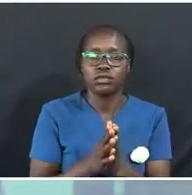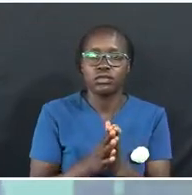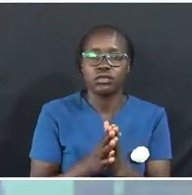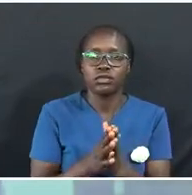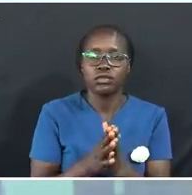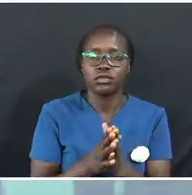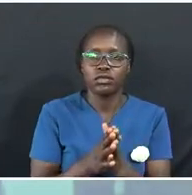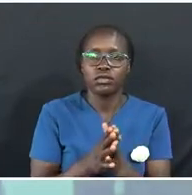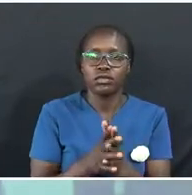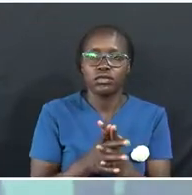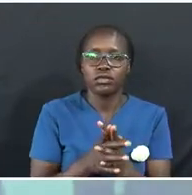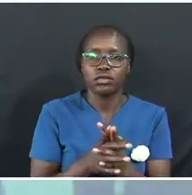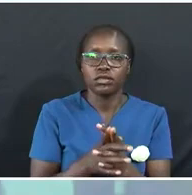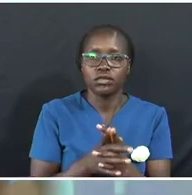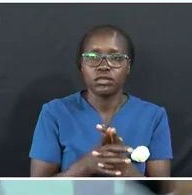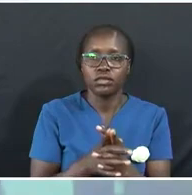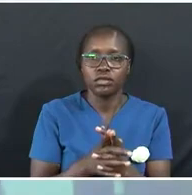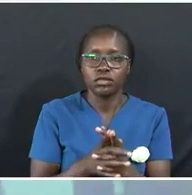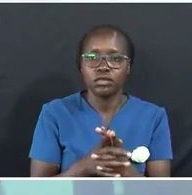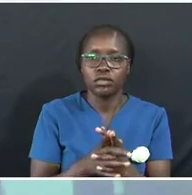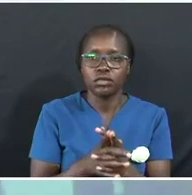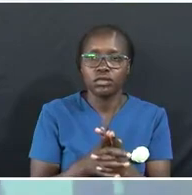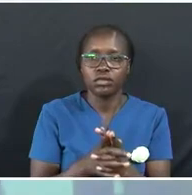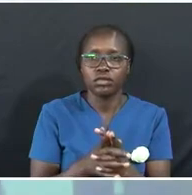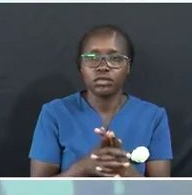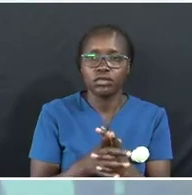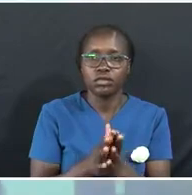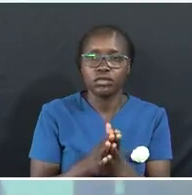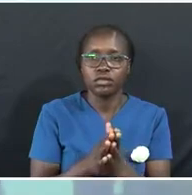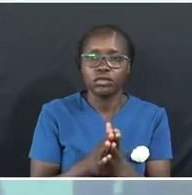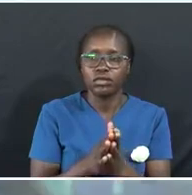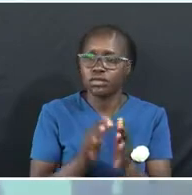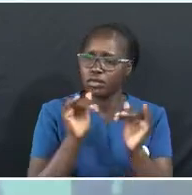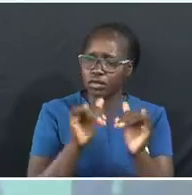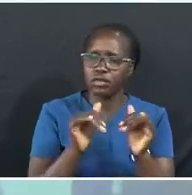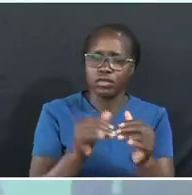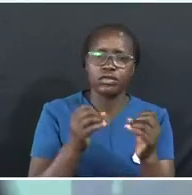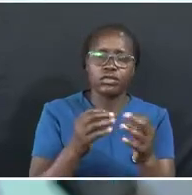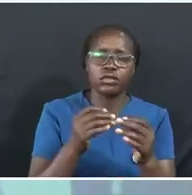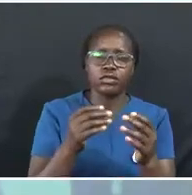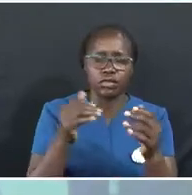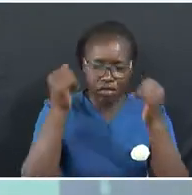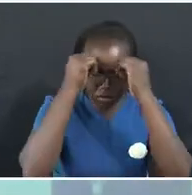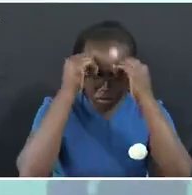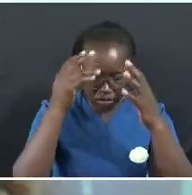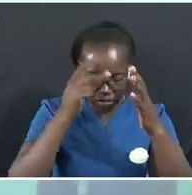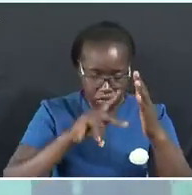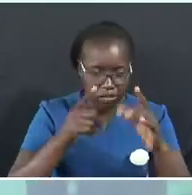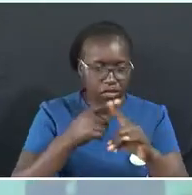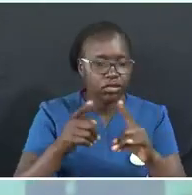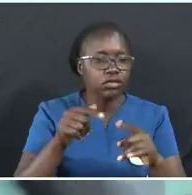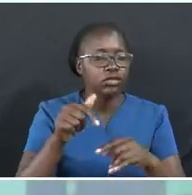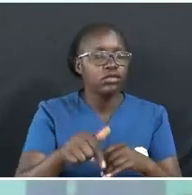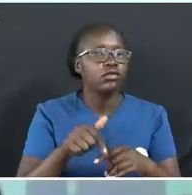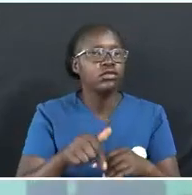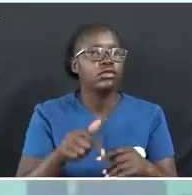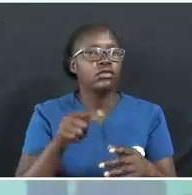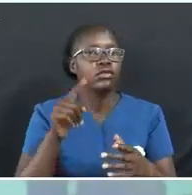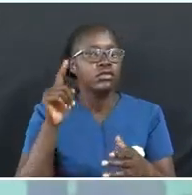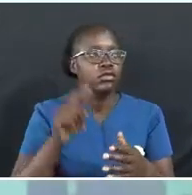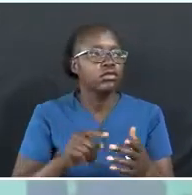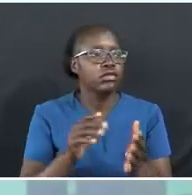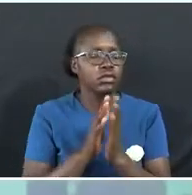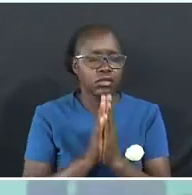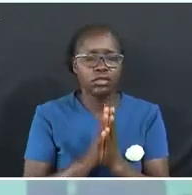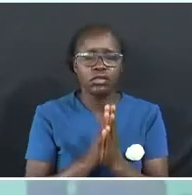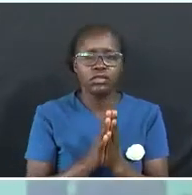have. You know, I have listened to many children's stories. But today I was excited and impressed and I